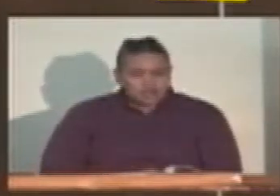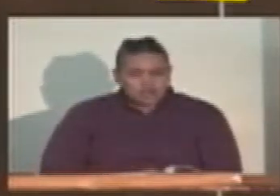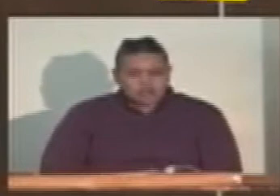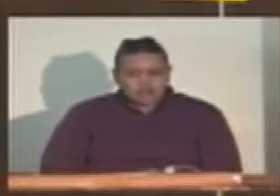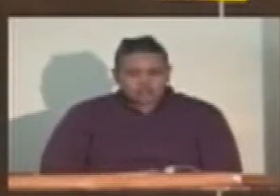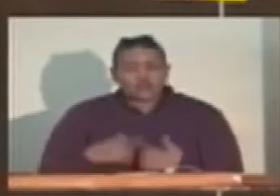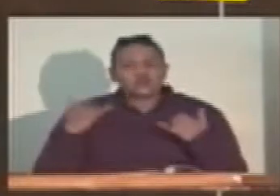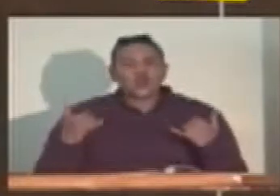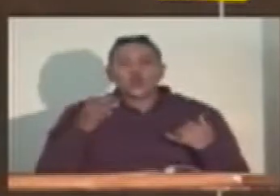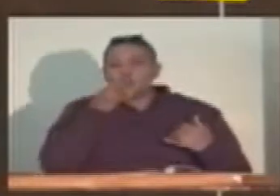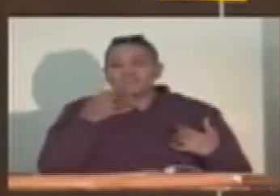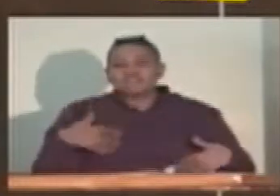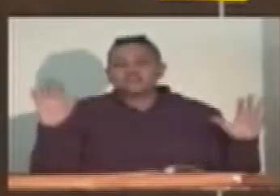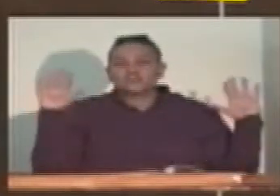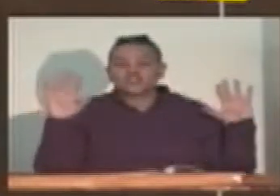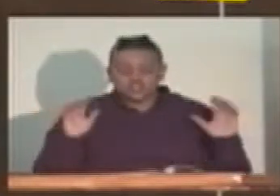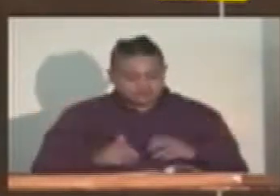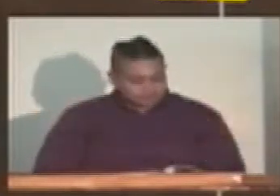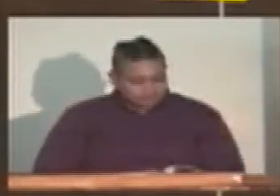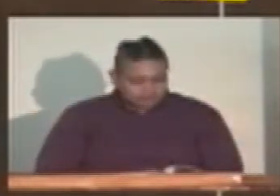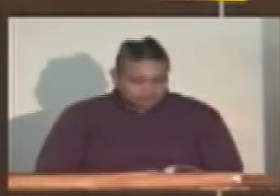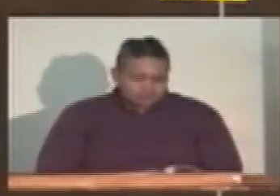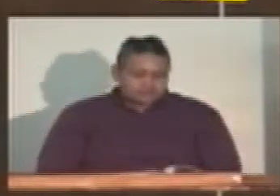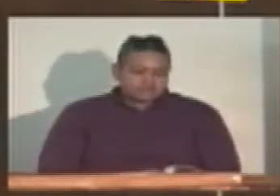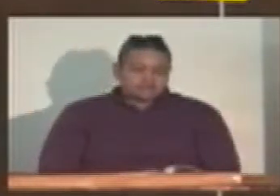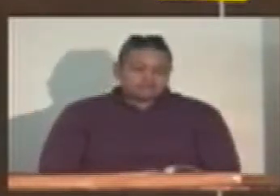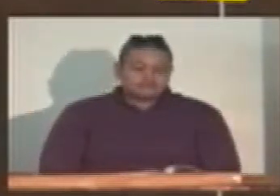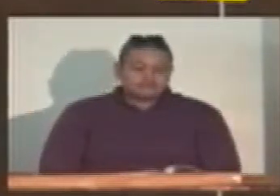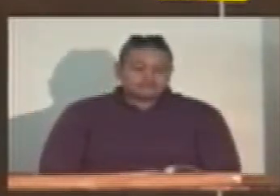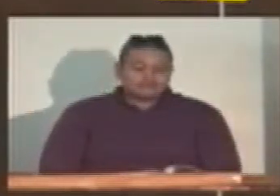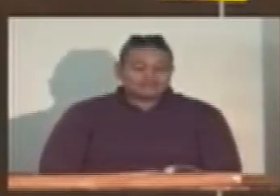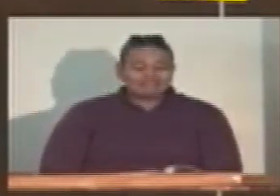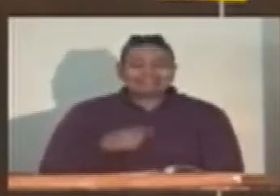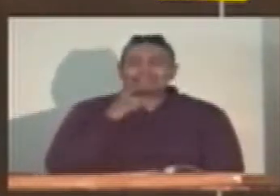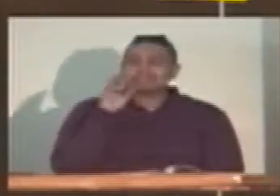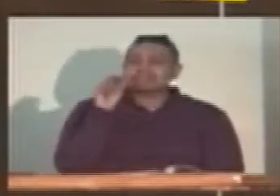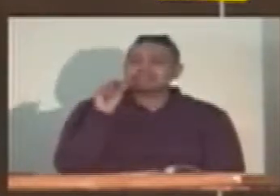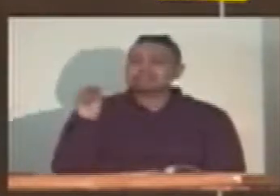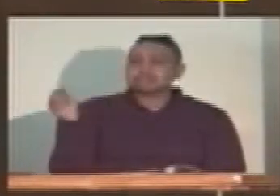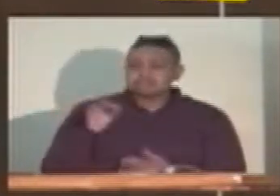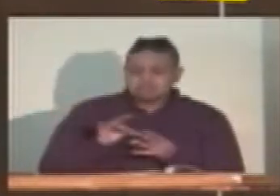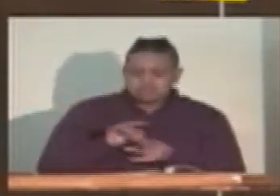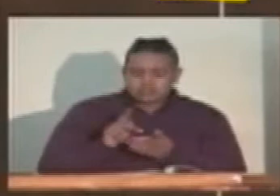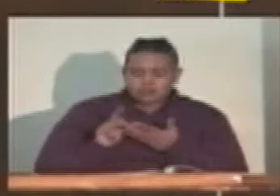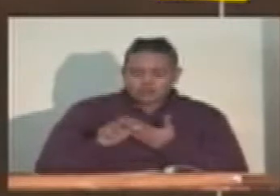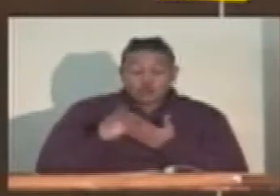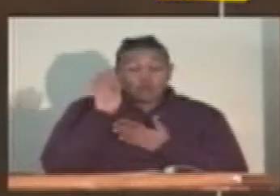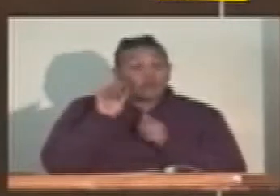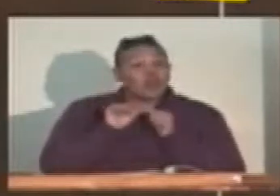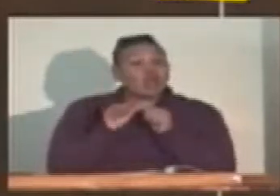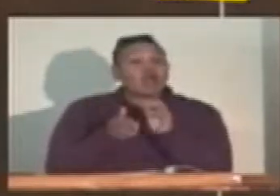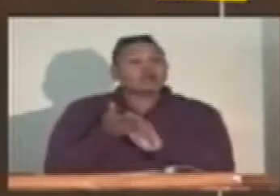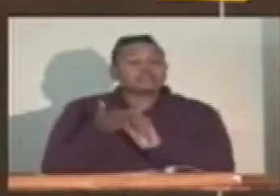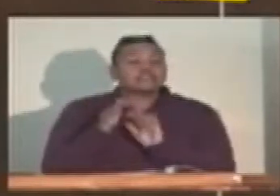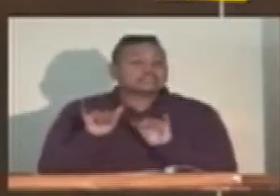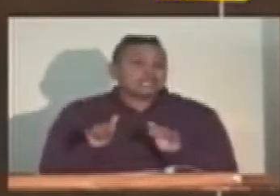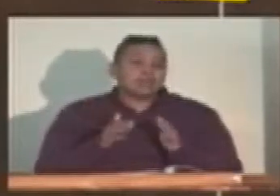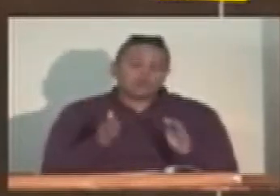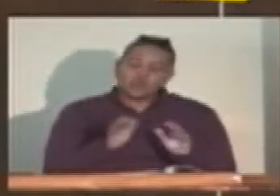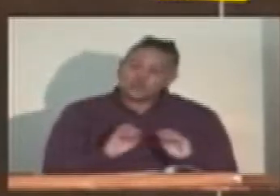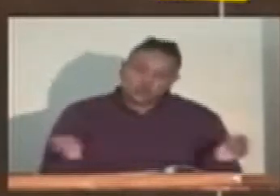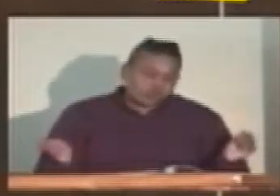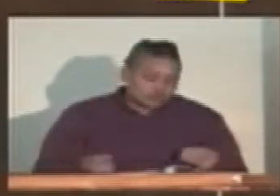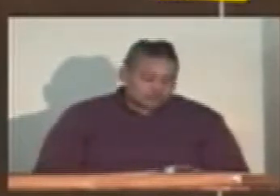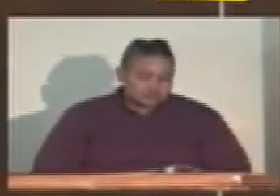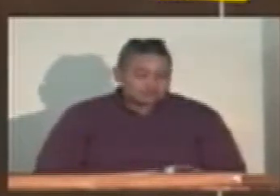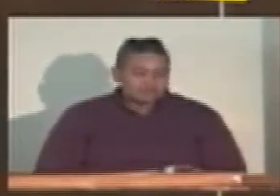is now coming to an end, and there is no indication that the program will be continued in the same fashion.